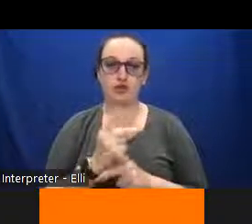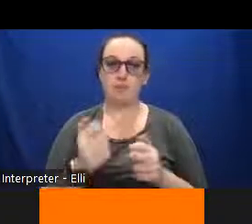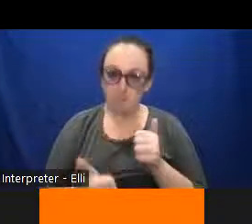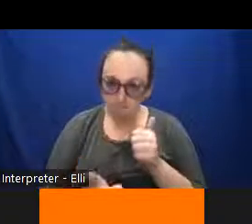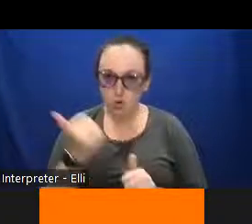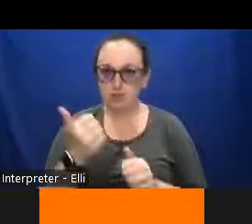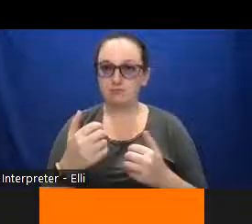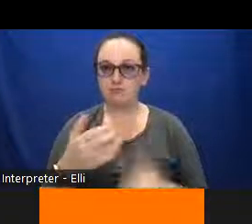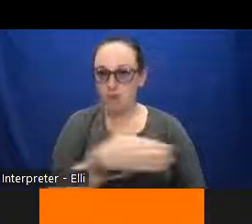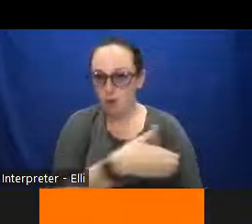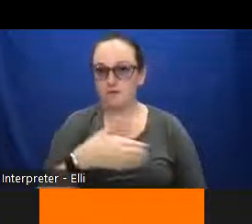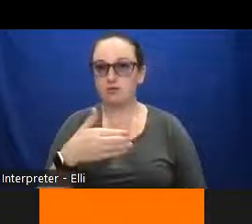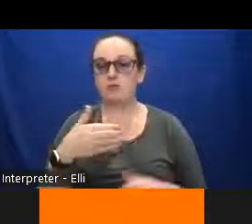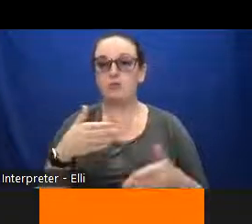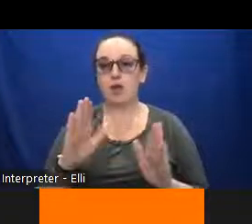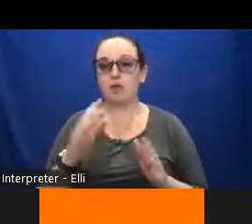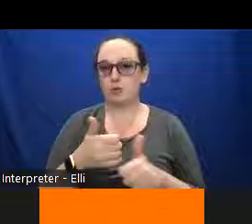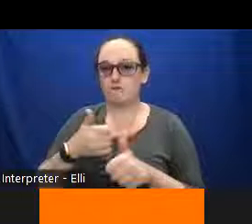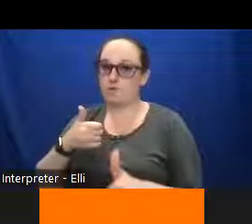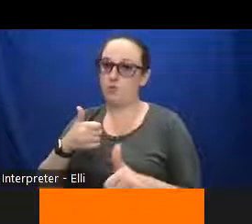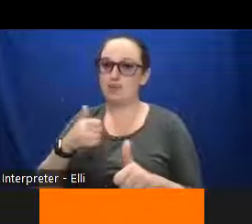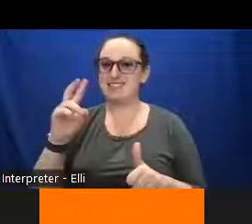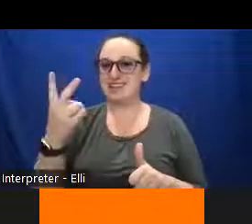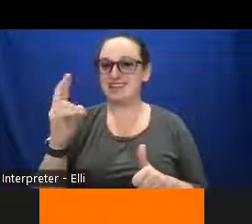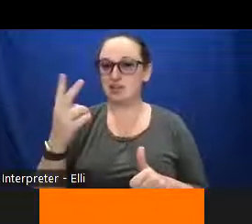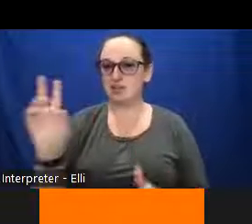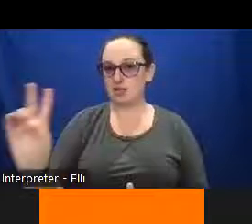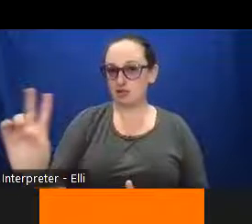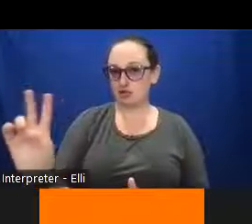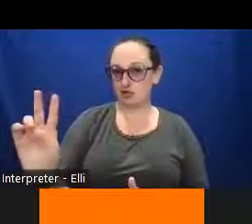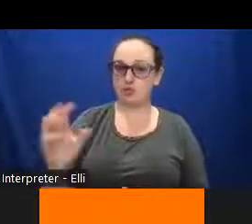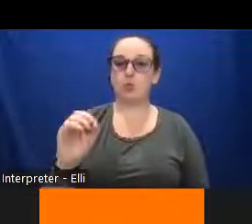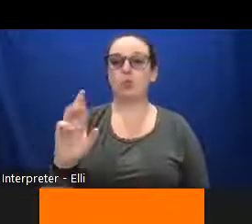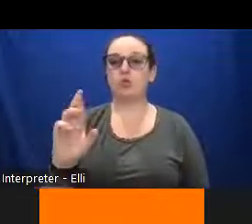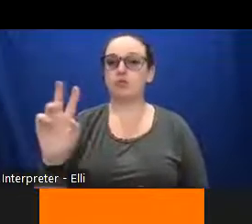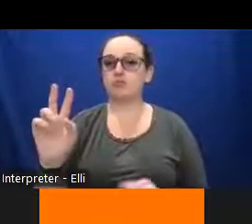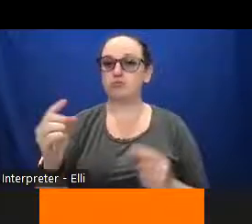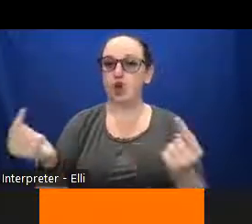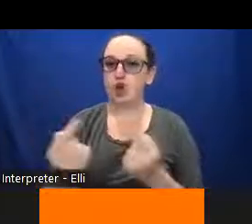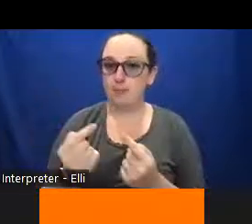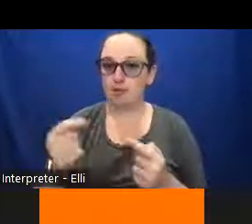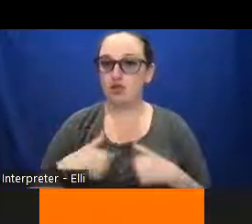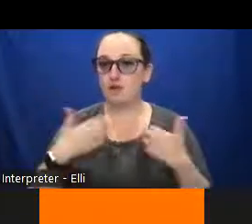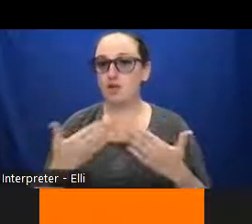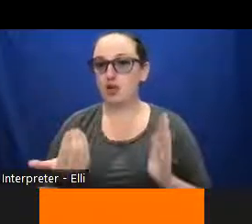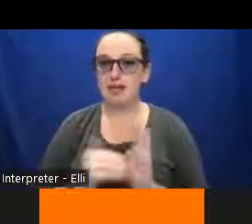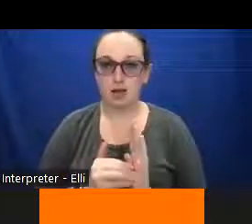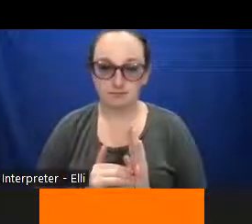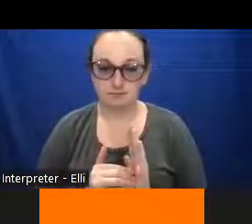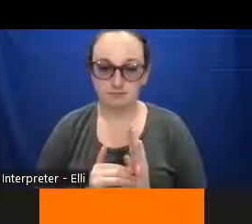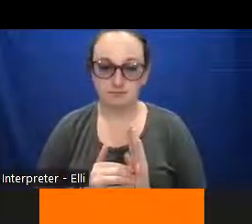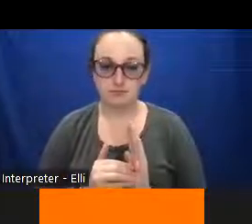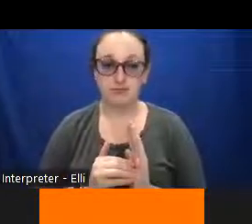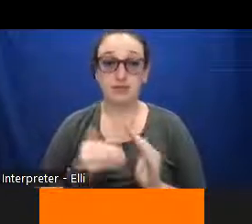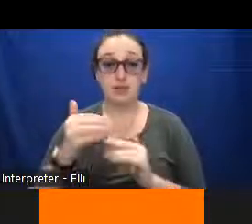to avoid further victimizing and further harming survivors. Laura, if you wouldn't mind going to the